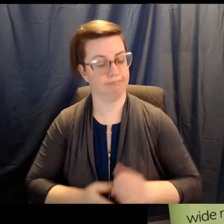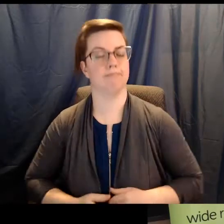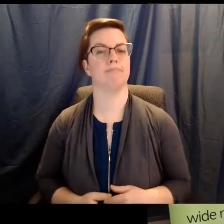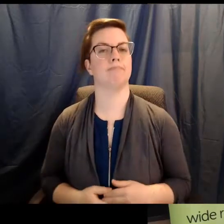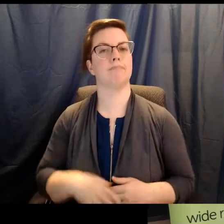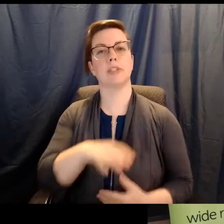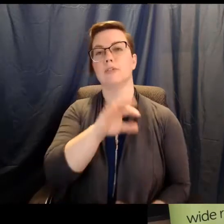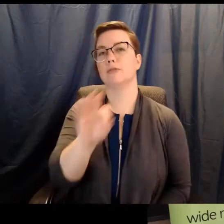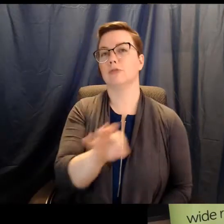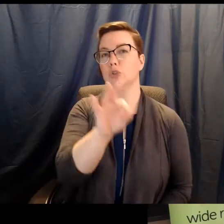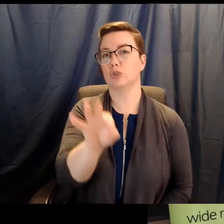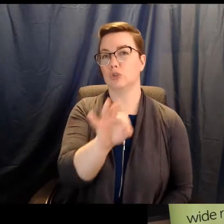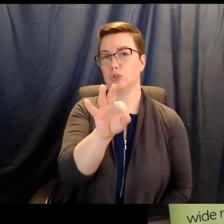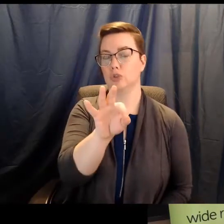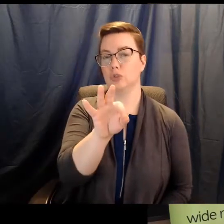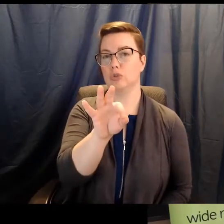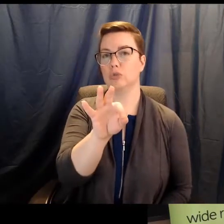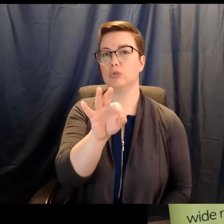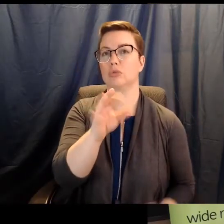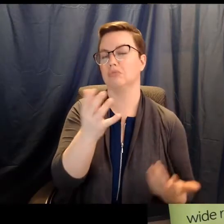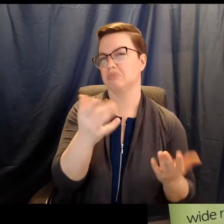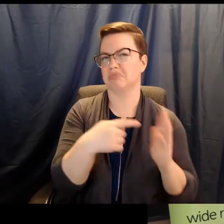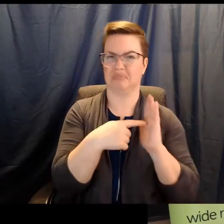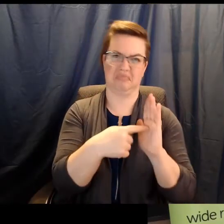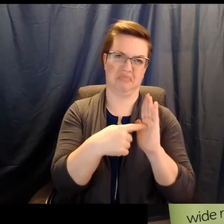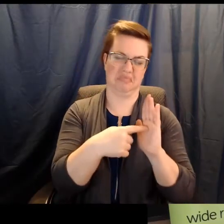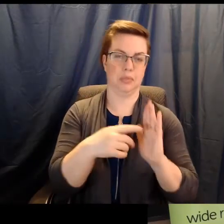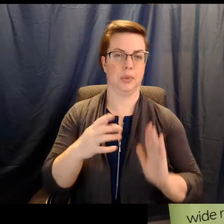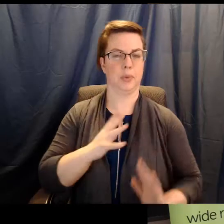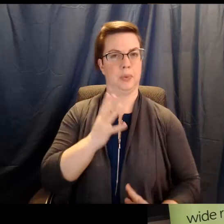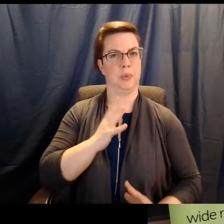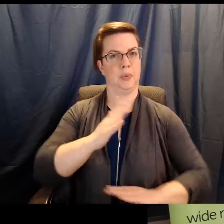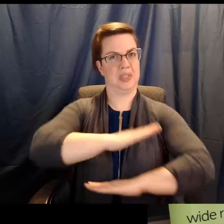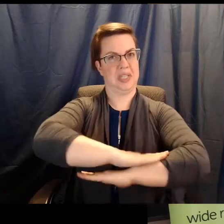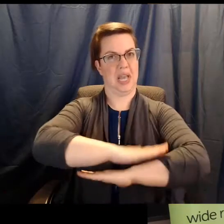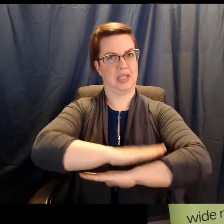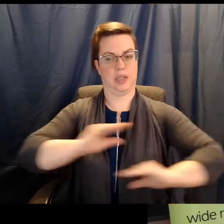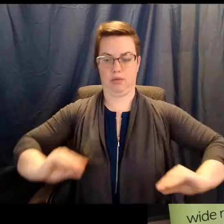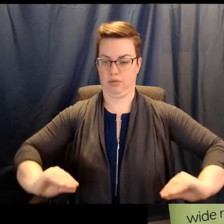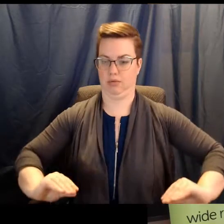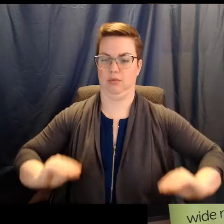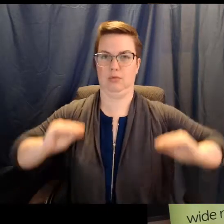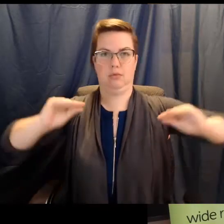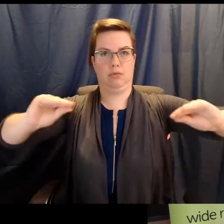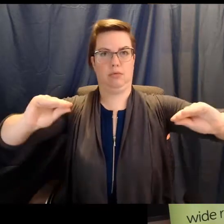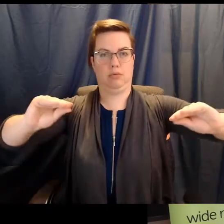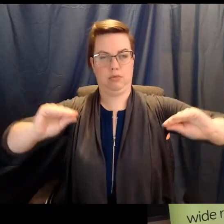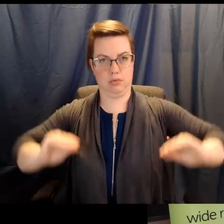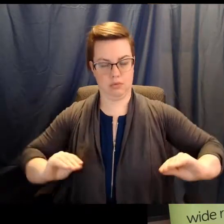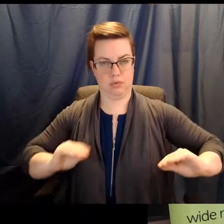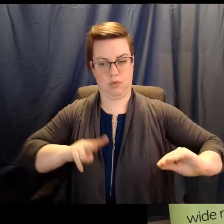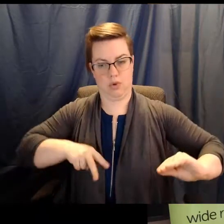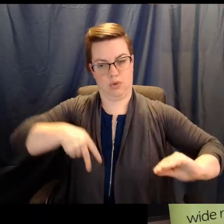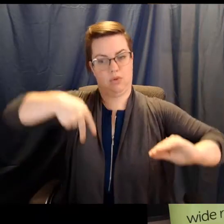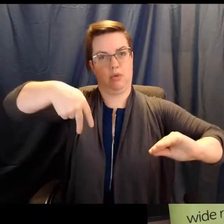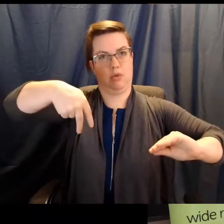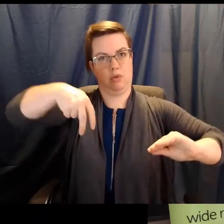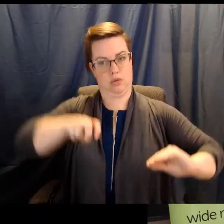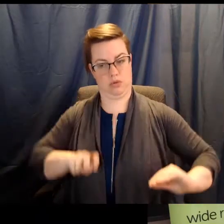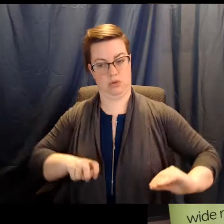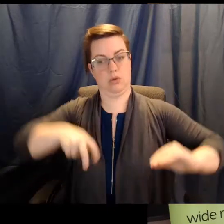is that furniture and a sit-to-stand desk, and whether you're working at a desk or dining room